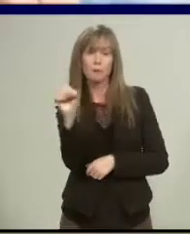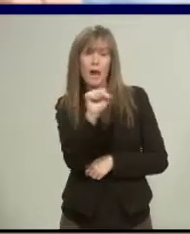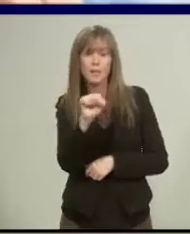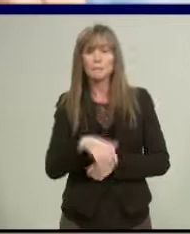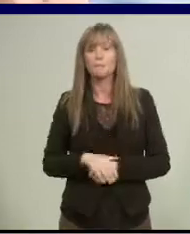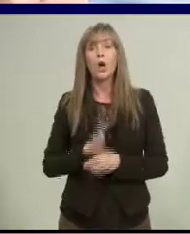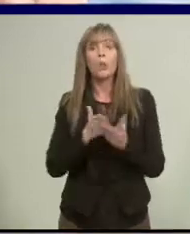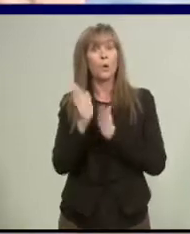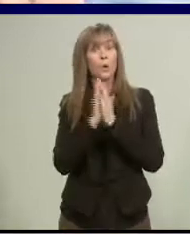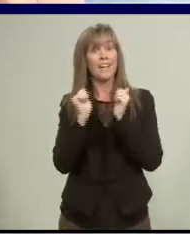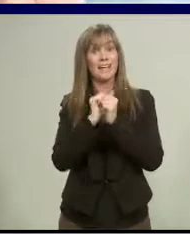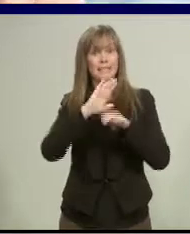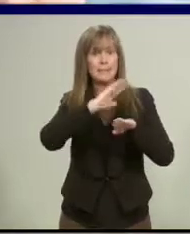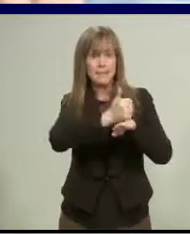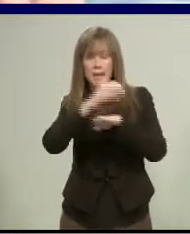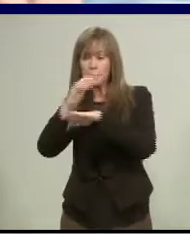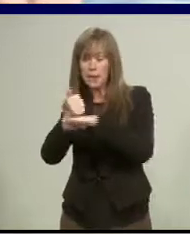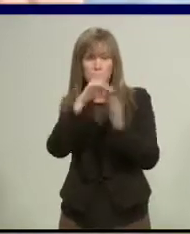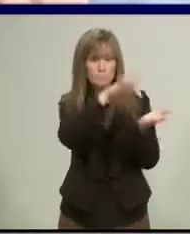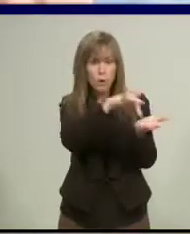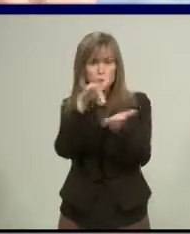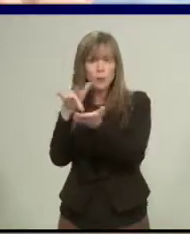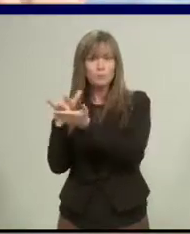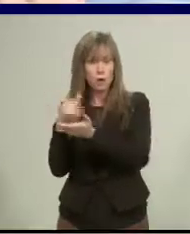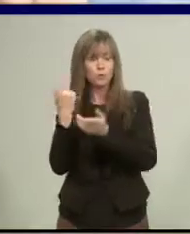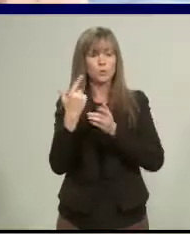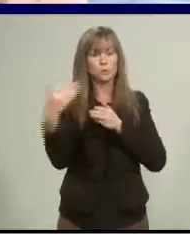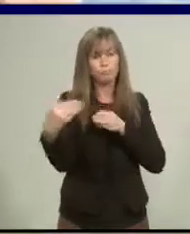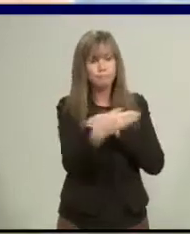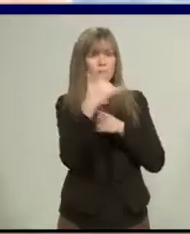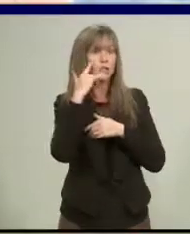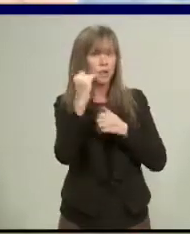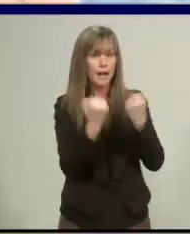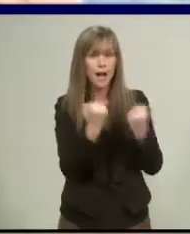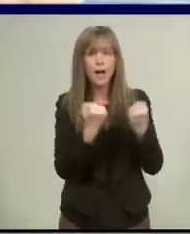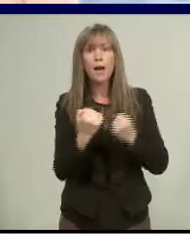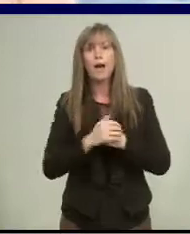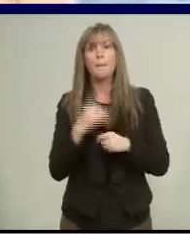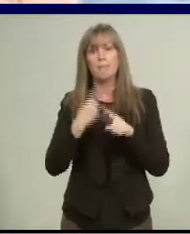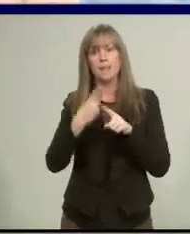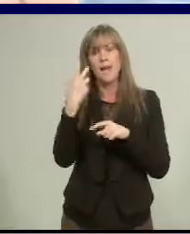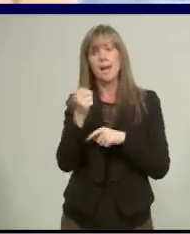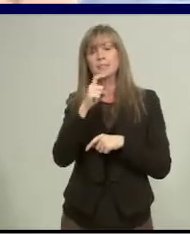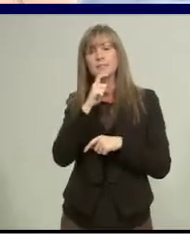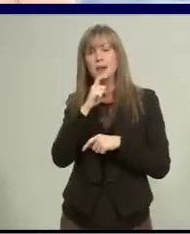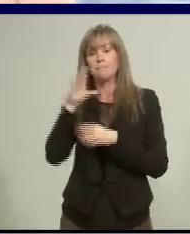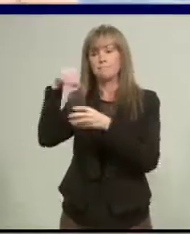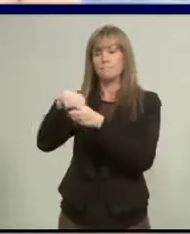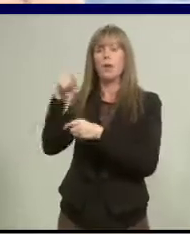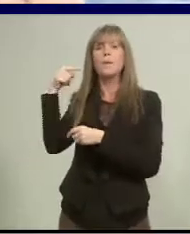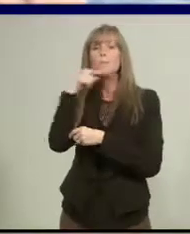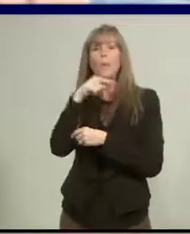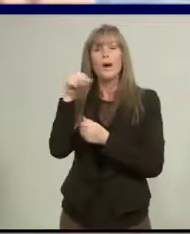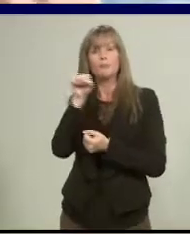weekend we had a number of checkpoints set up earlier in the evenings, and then also we had staff working at boy racer